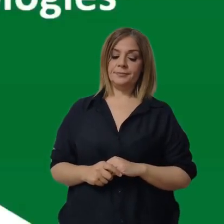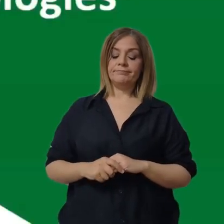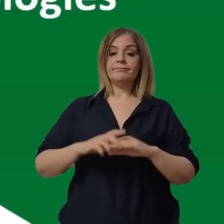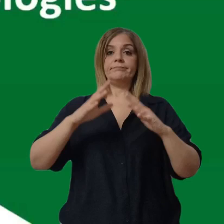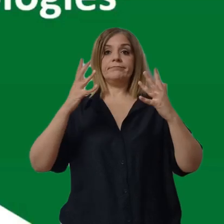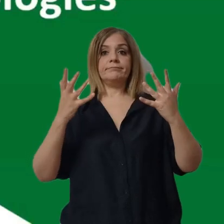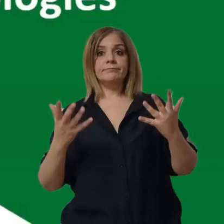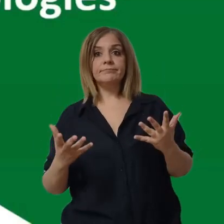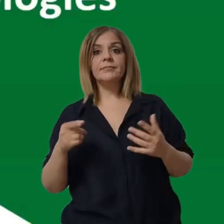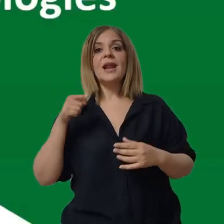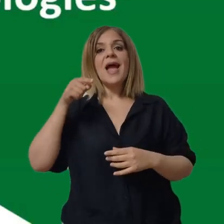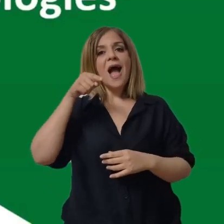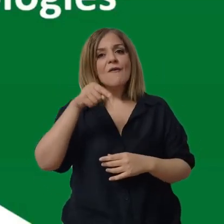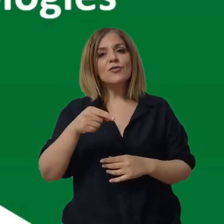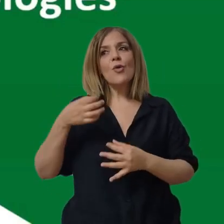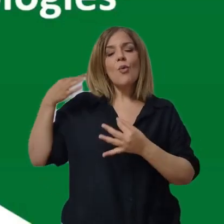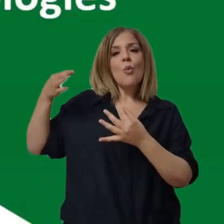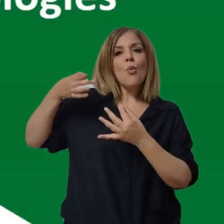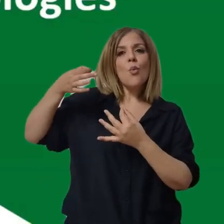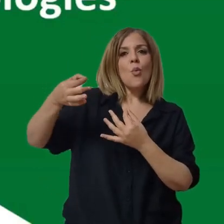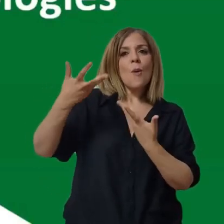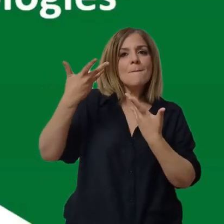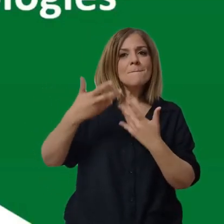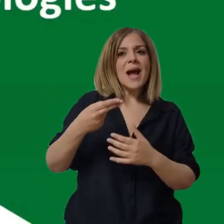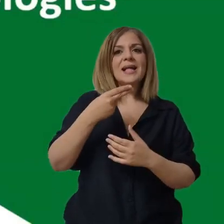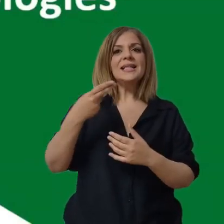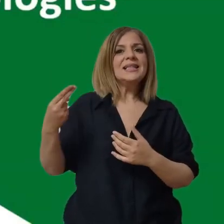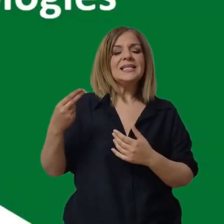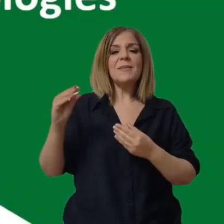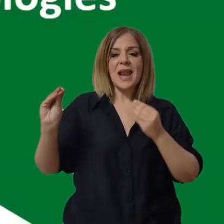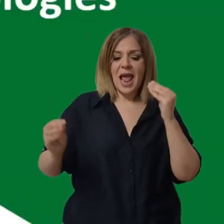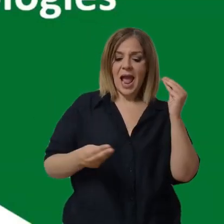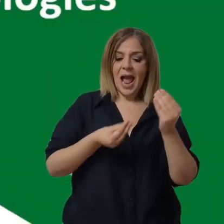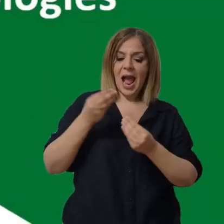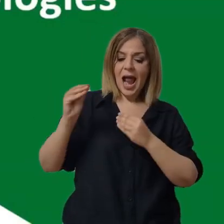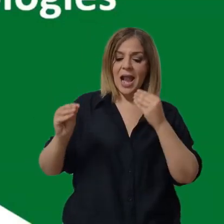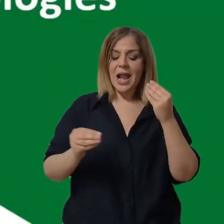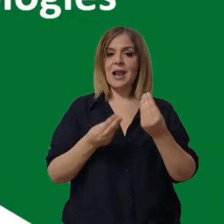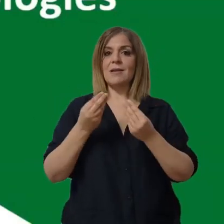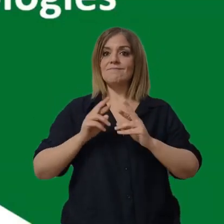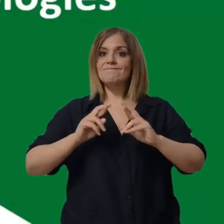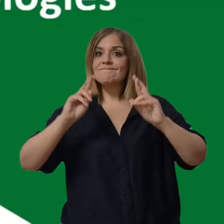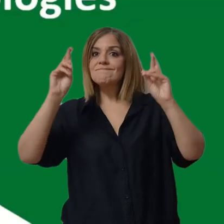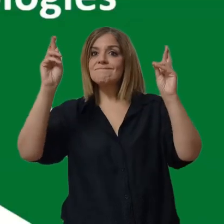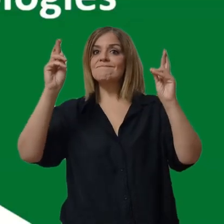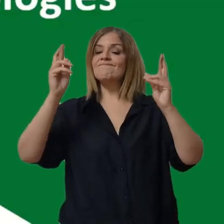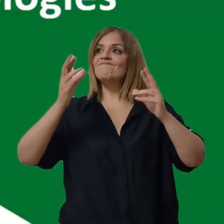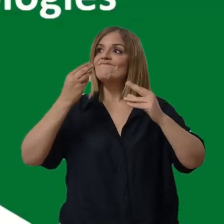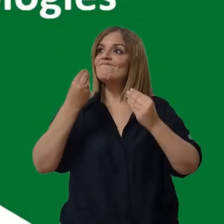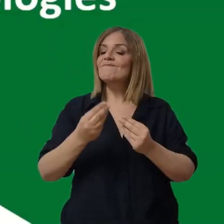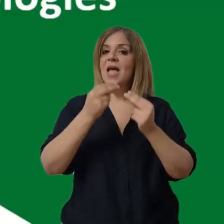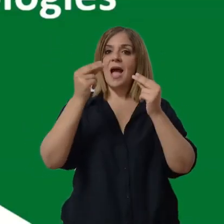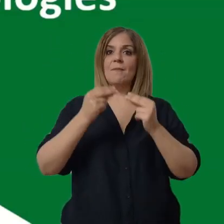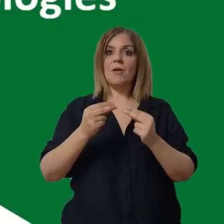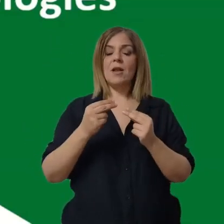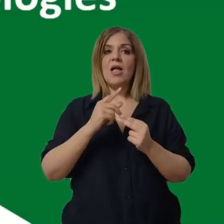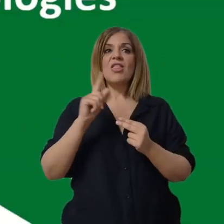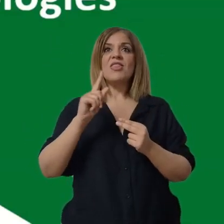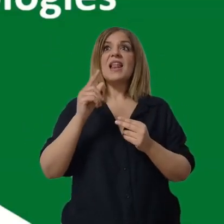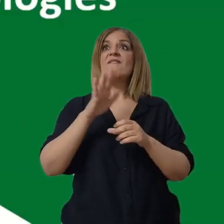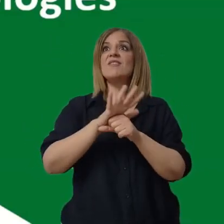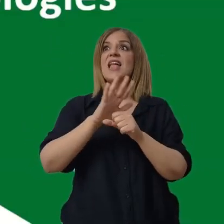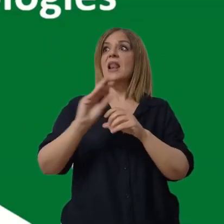So this is what we mean by energy efficiency. It's not enough to produce